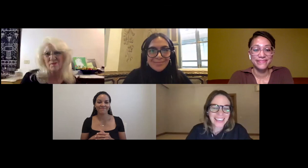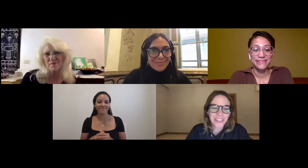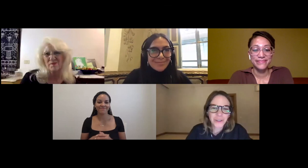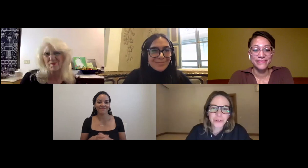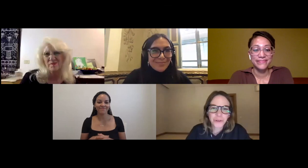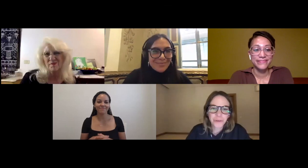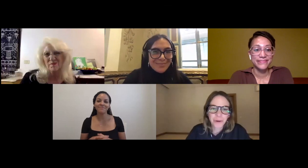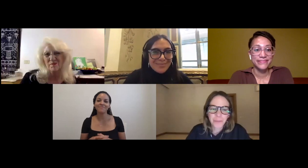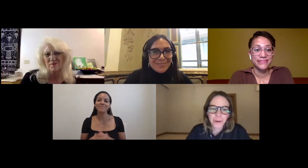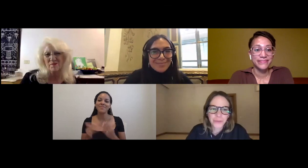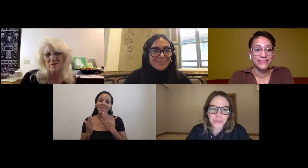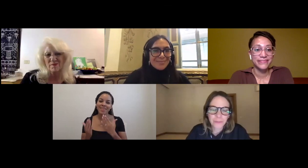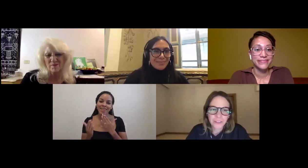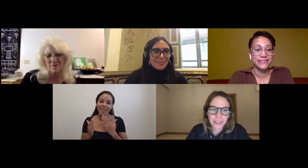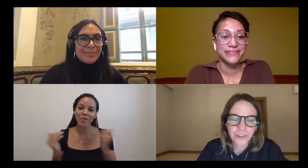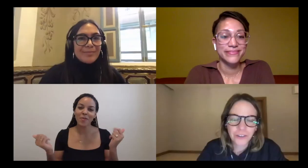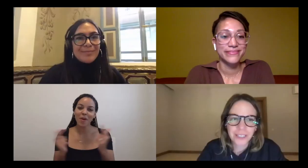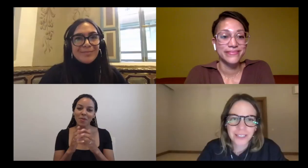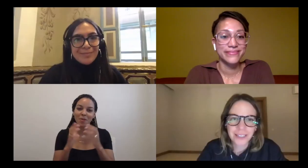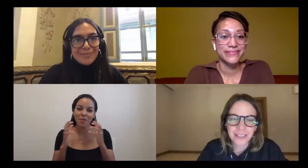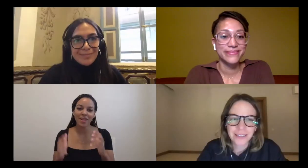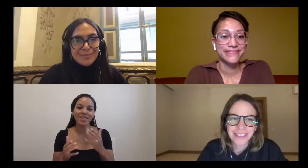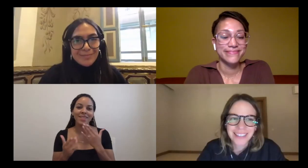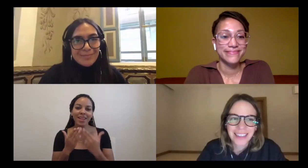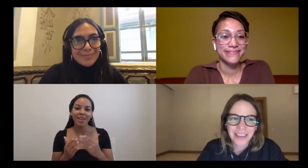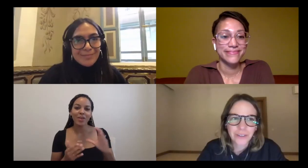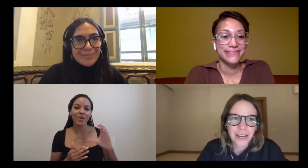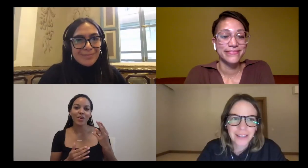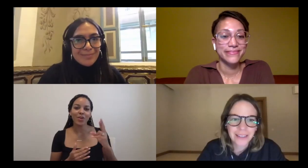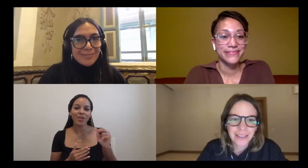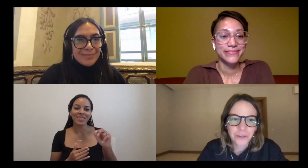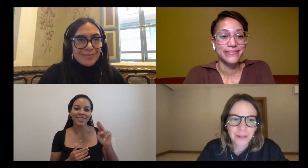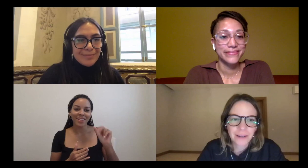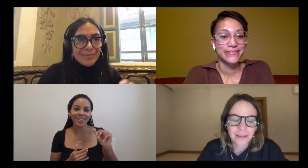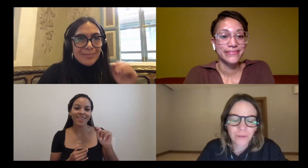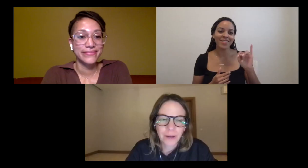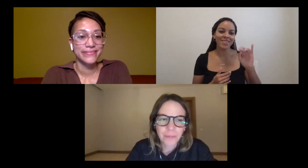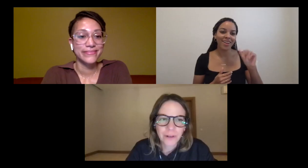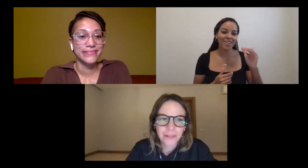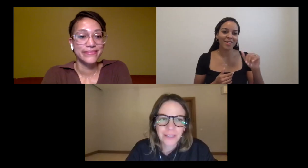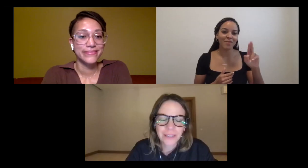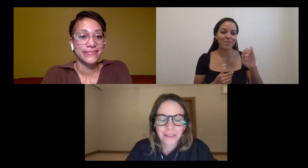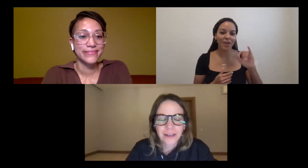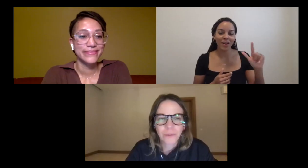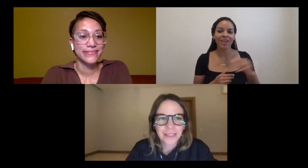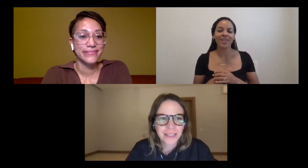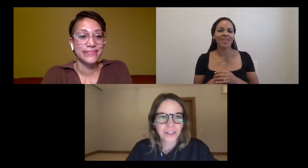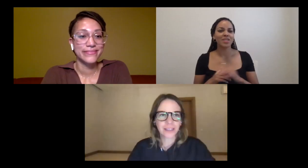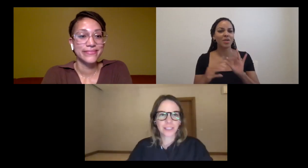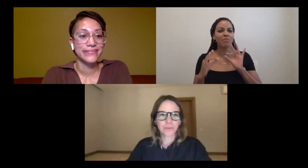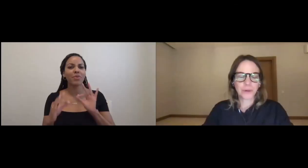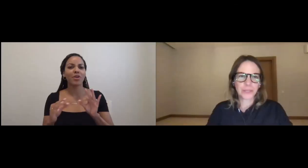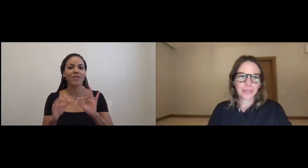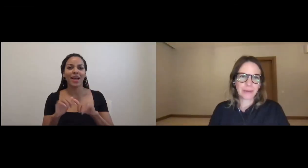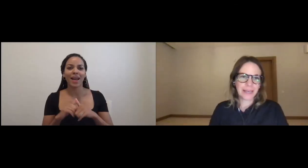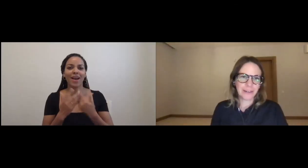Thank you both so much. Thank you, Christina. Thank you, Tanya. Thank you, Meryl. What a perfect way to start this